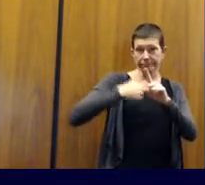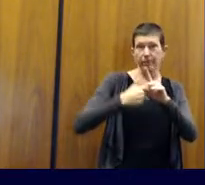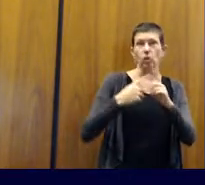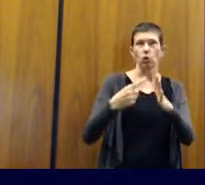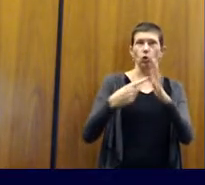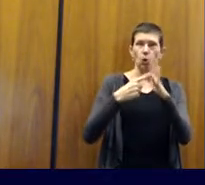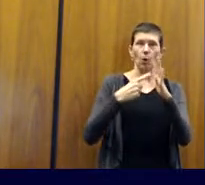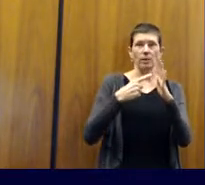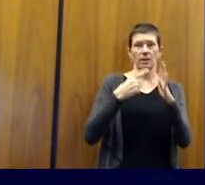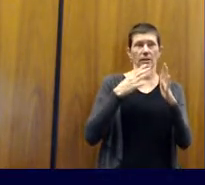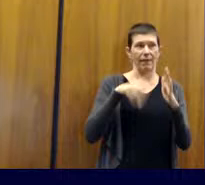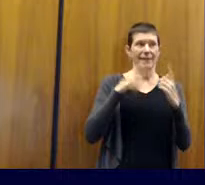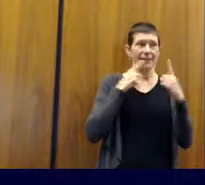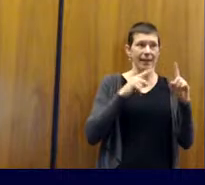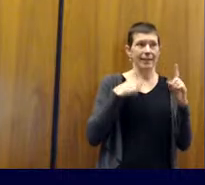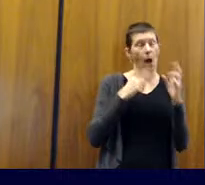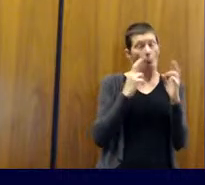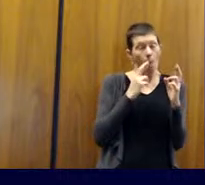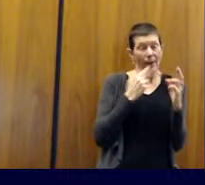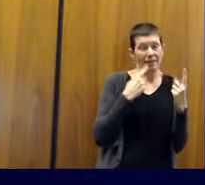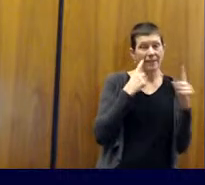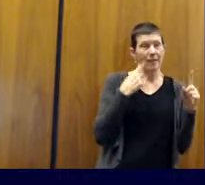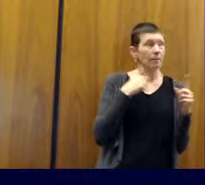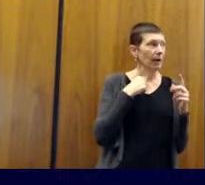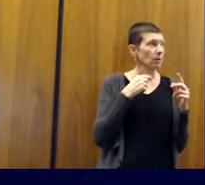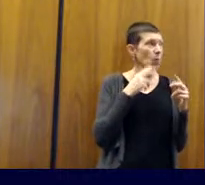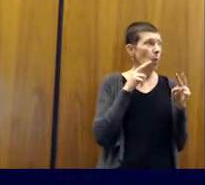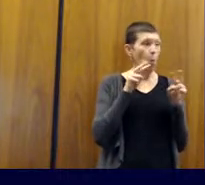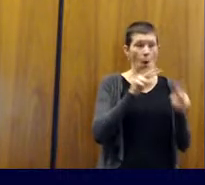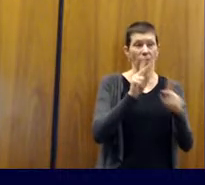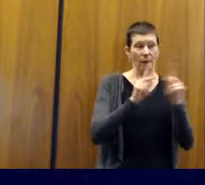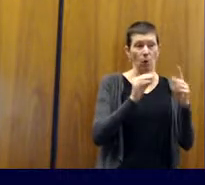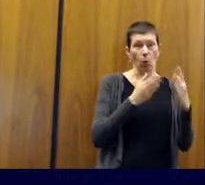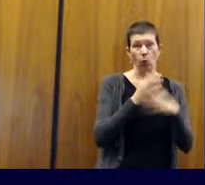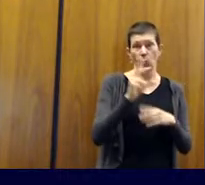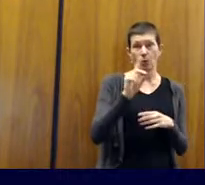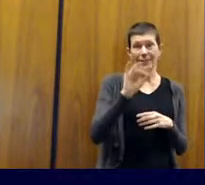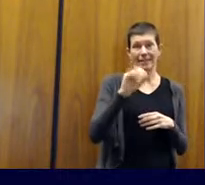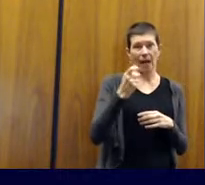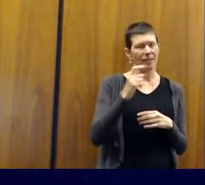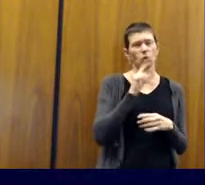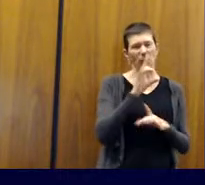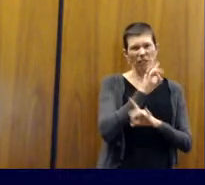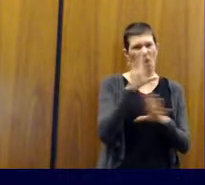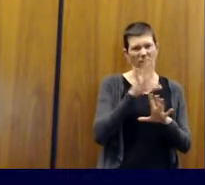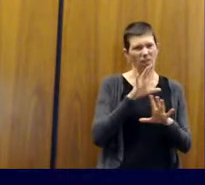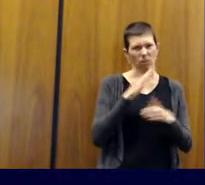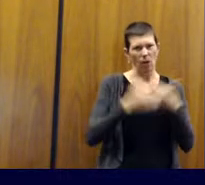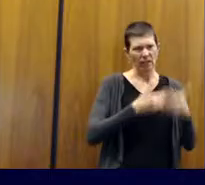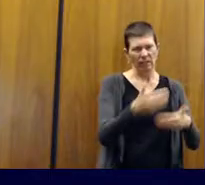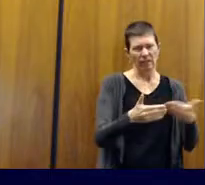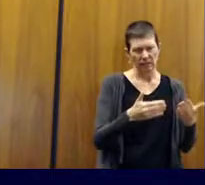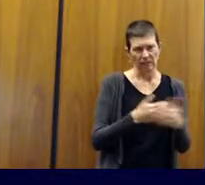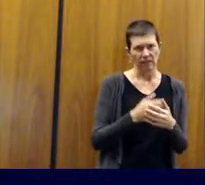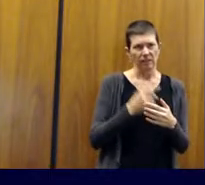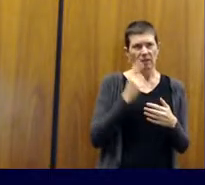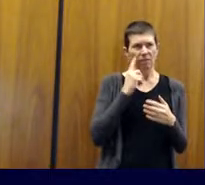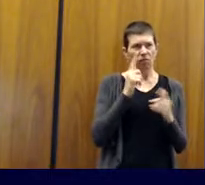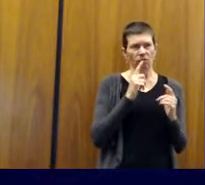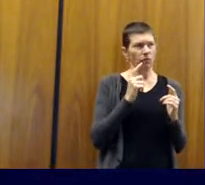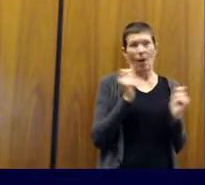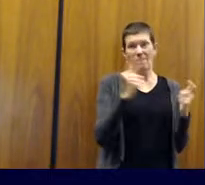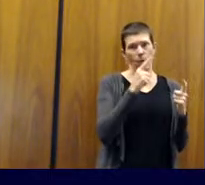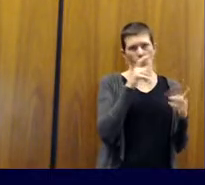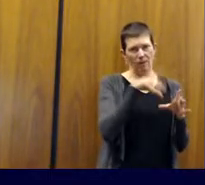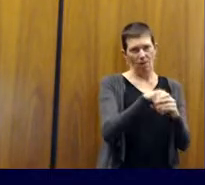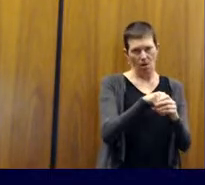it's success, because when you watch somebody go through detox, it's a very ugly process for everyone